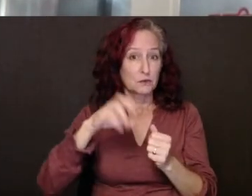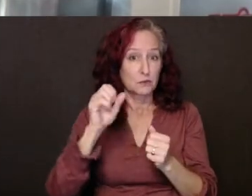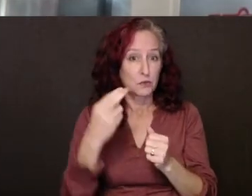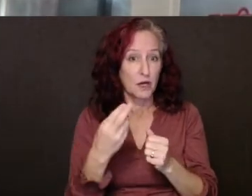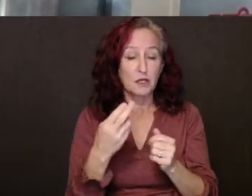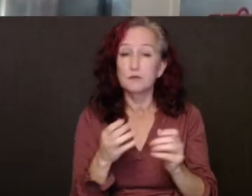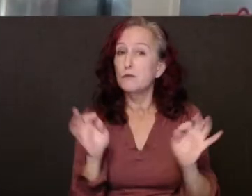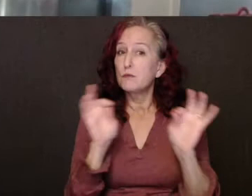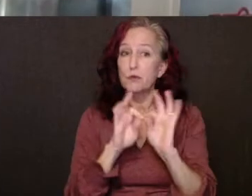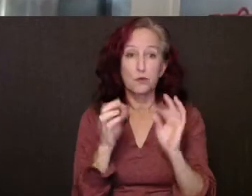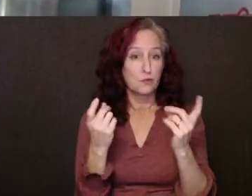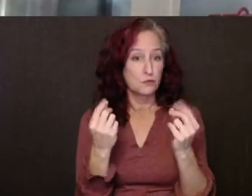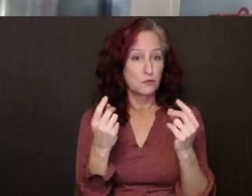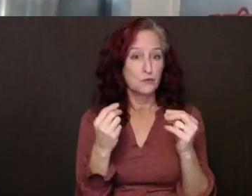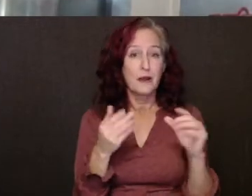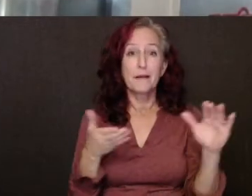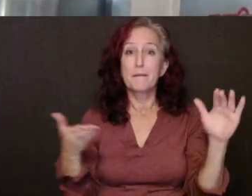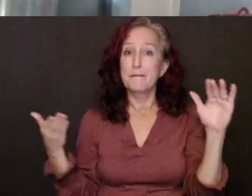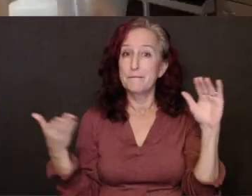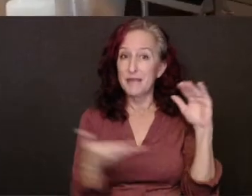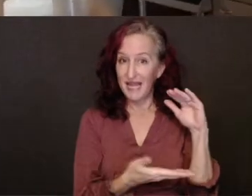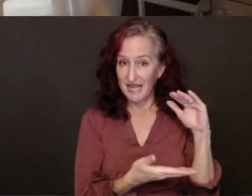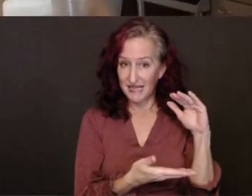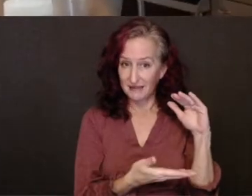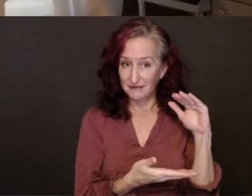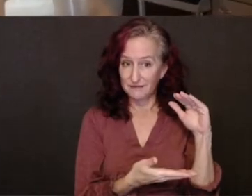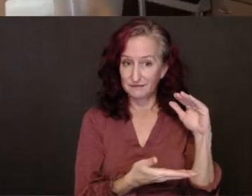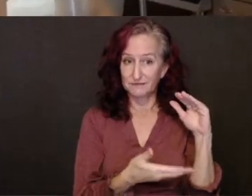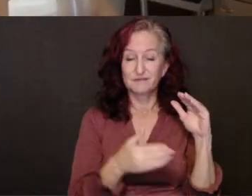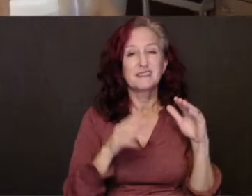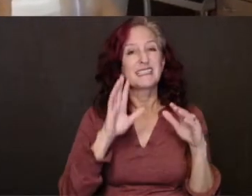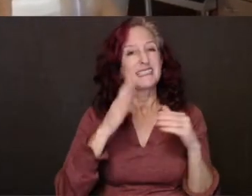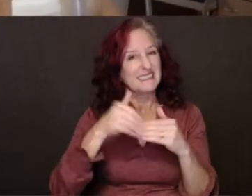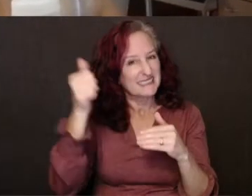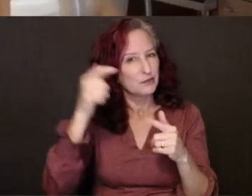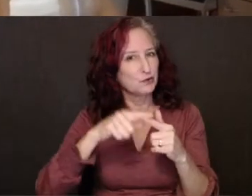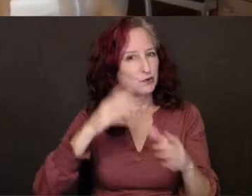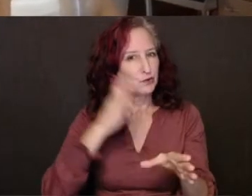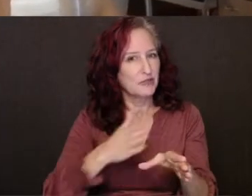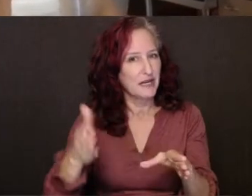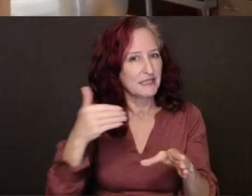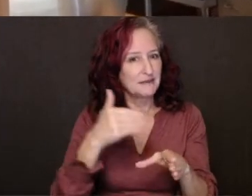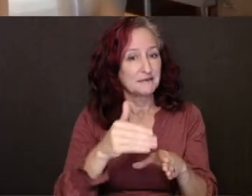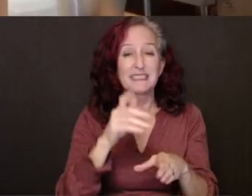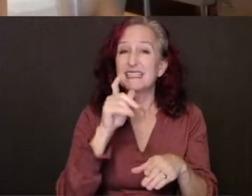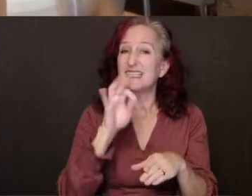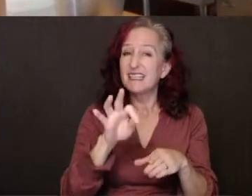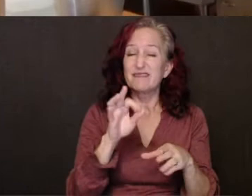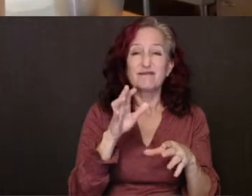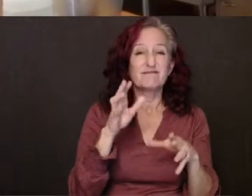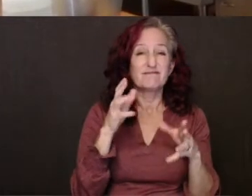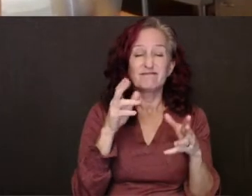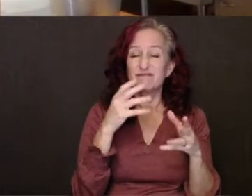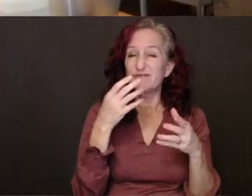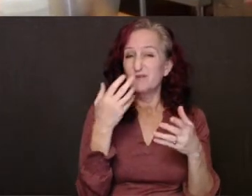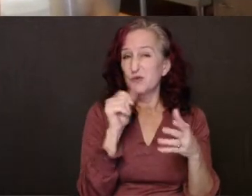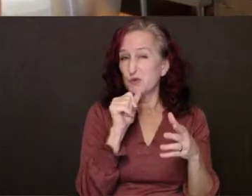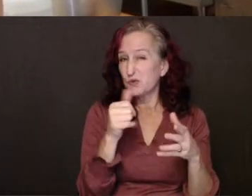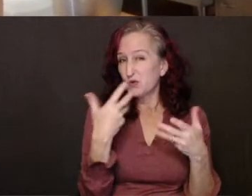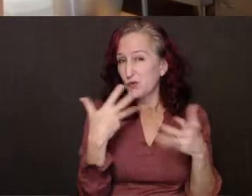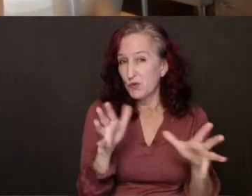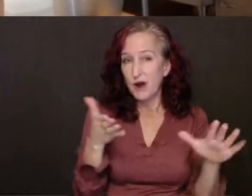them already pre-diced, or you can just go ahead and purchase a butternut squash. With the butternut squash, I would totally